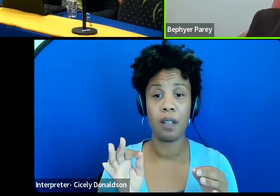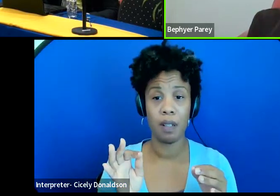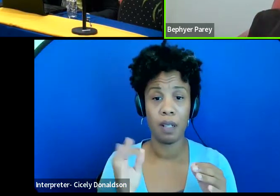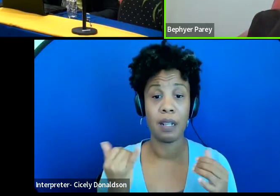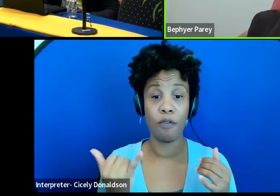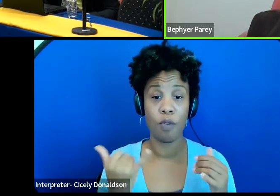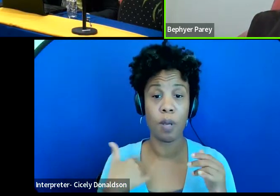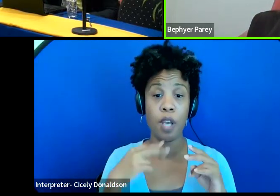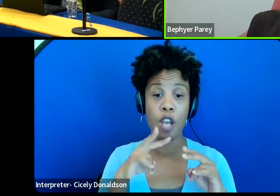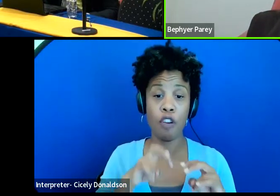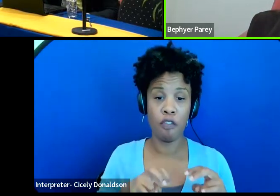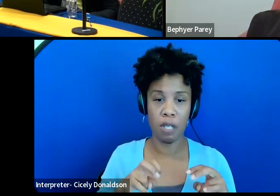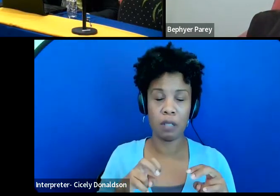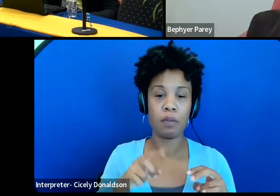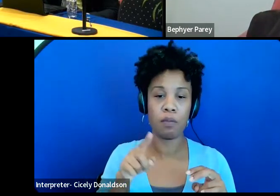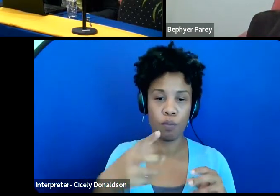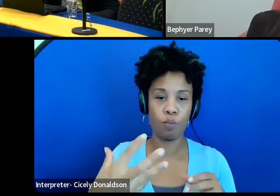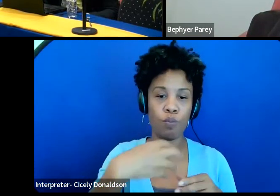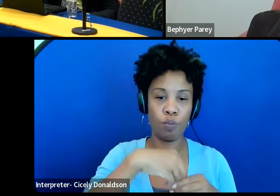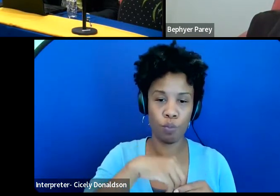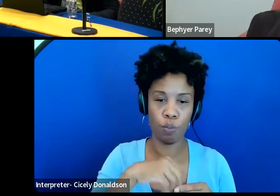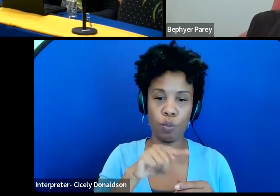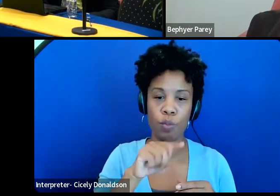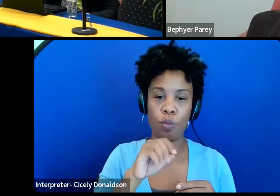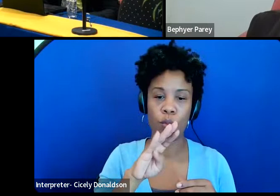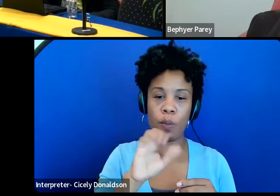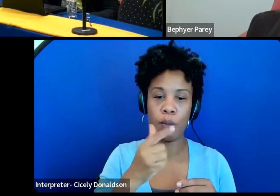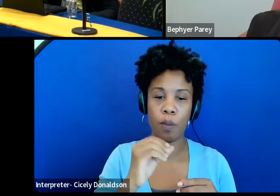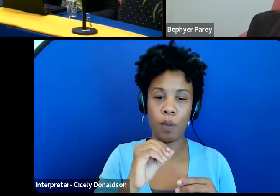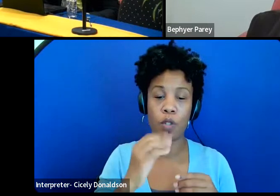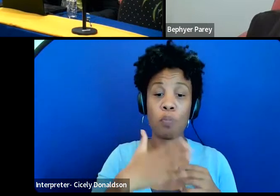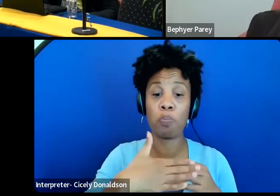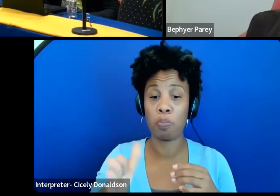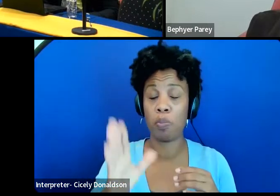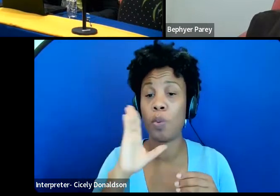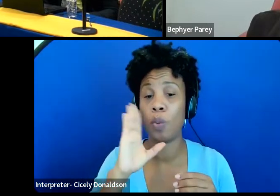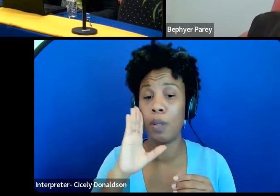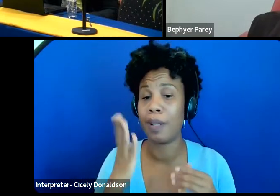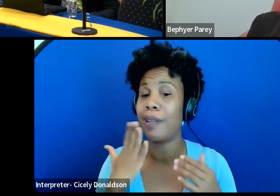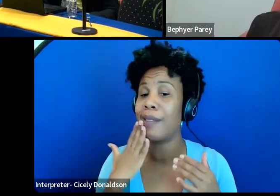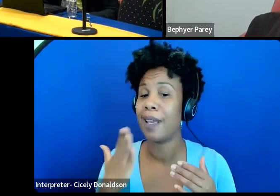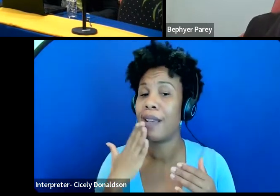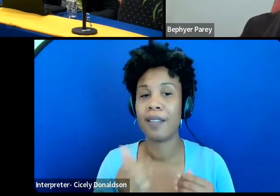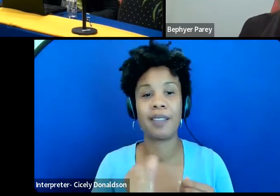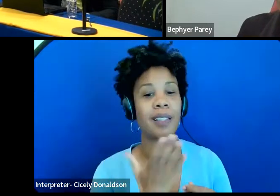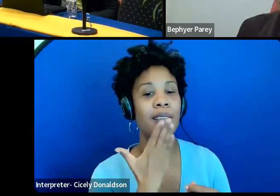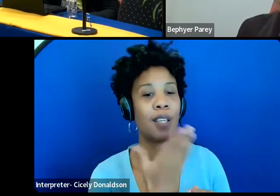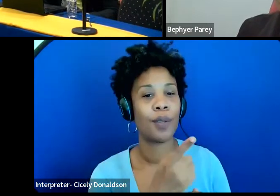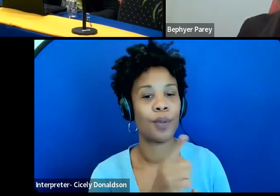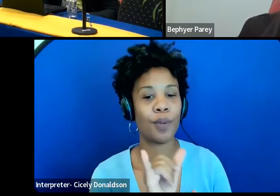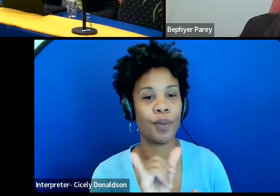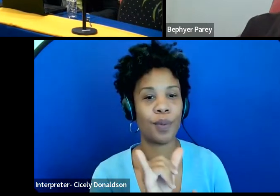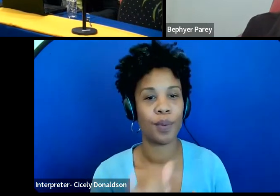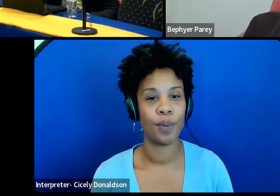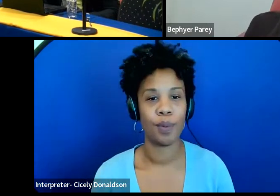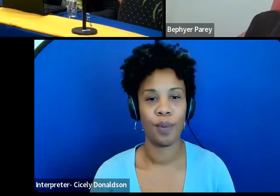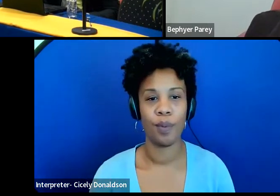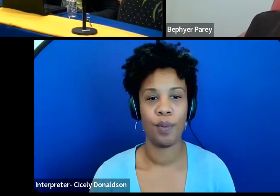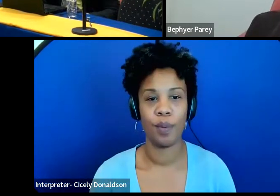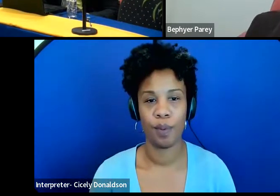yeah, Tobago is being included. So definitely in the future. Thank you very much. Wonderful. Thank you too. The monitor, I know. You know